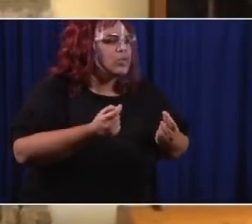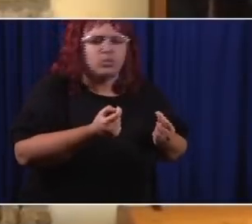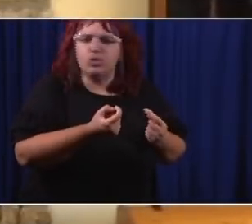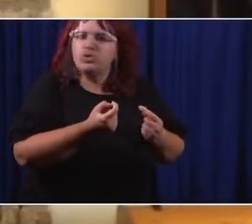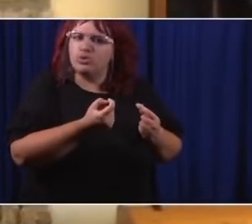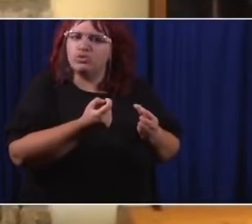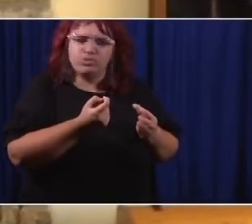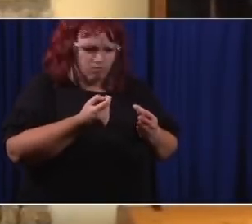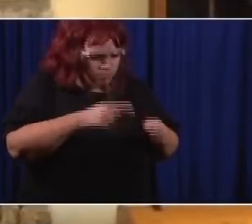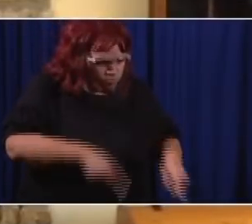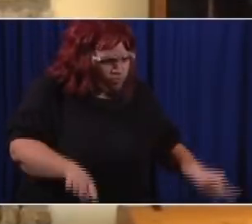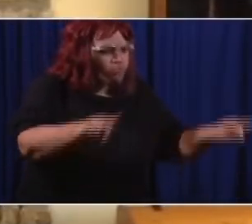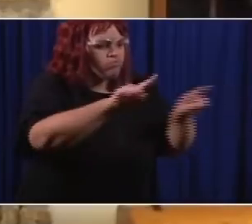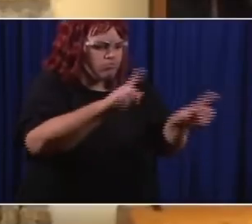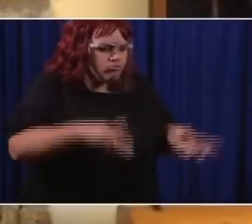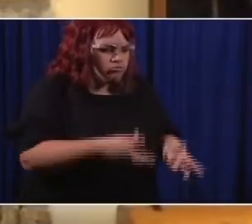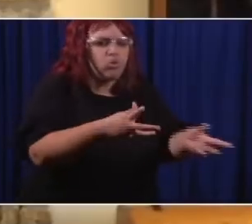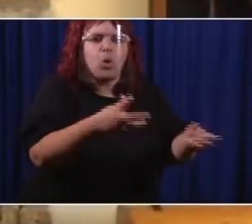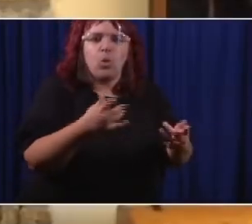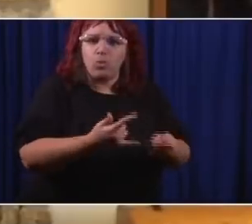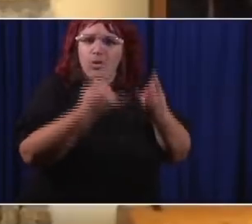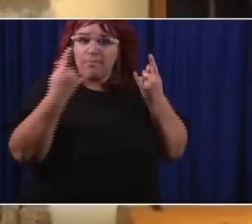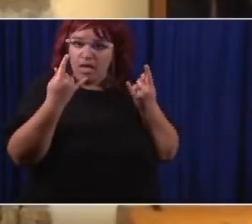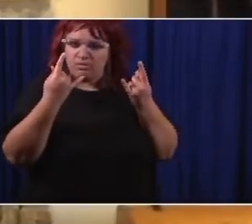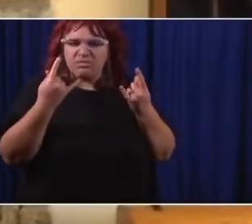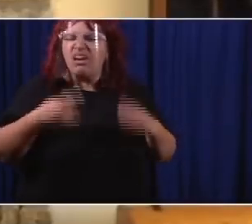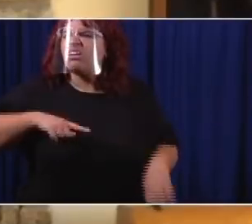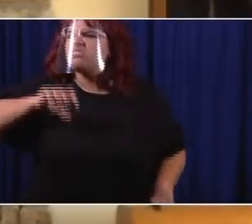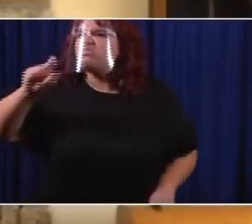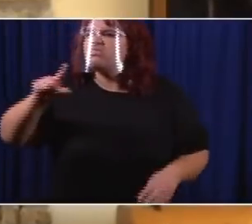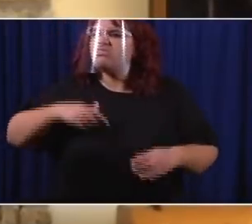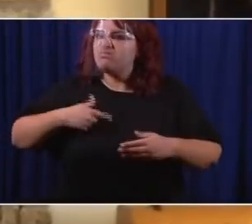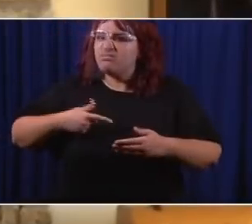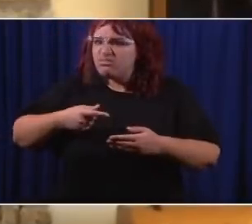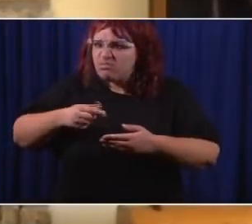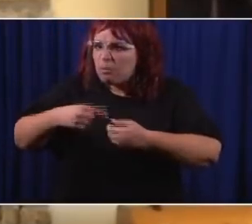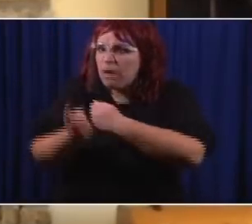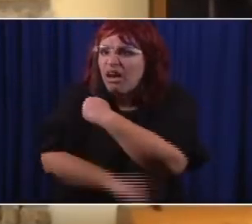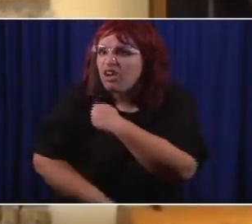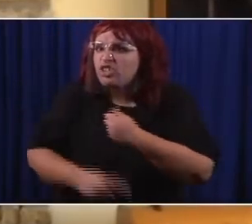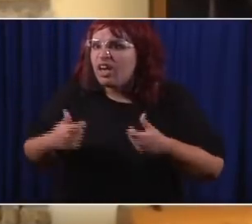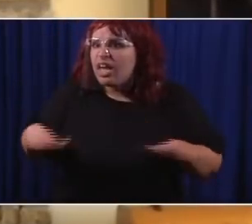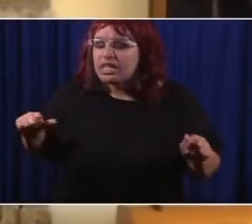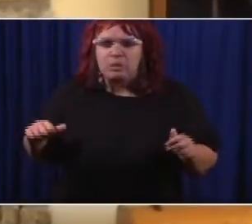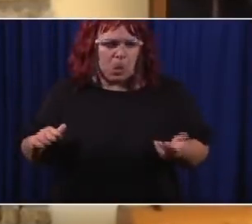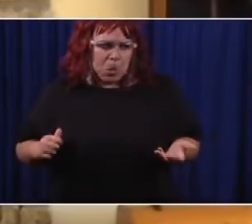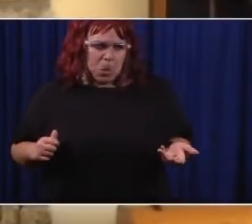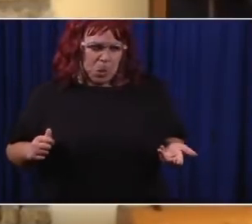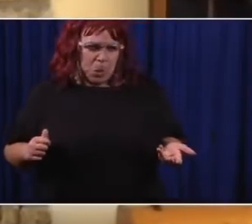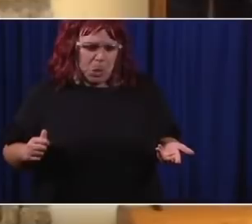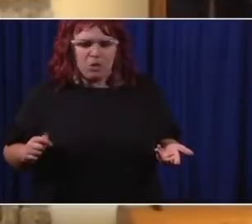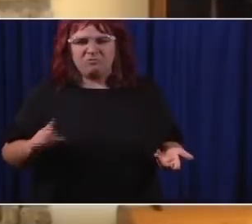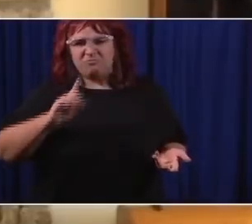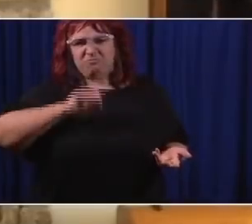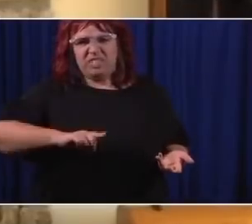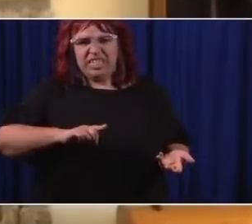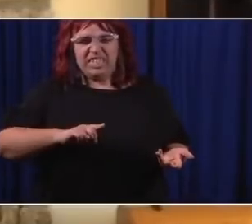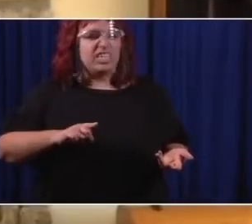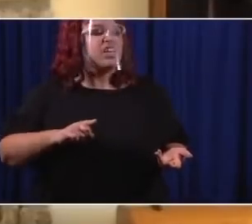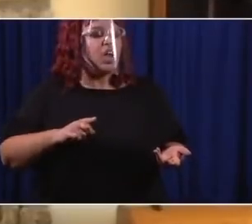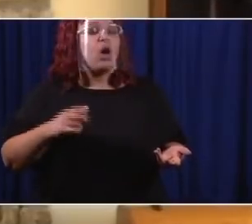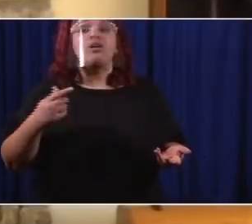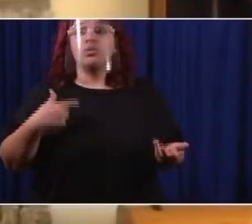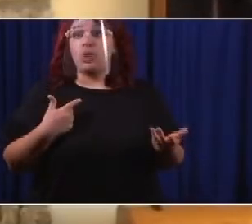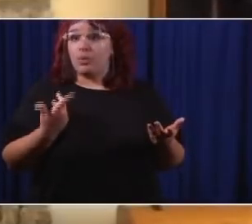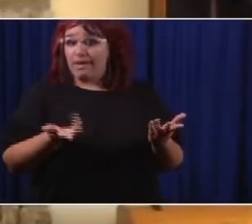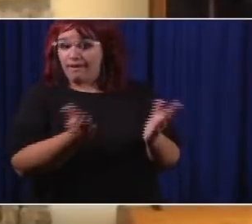for consumers who choose not to wear masks. The best each department can do is to ask that proper signage is in place